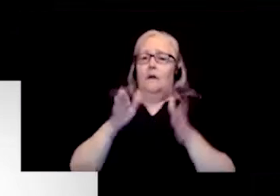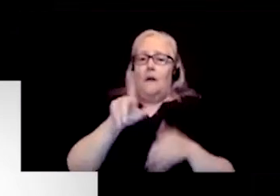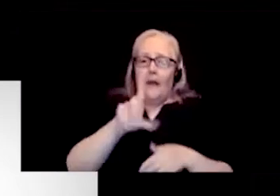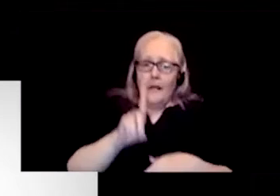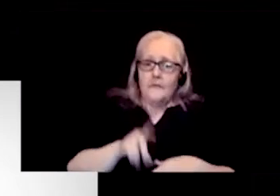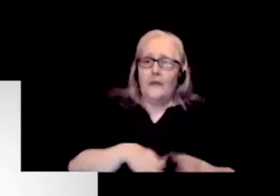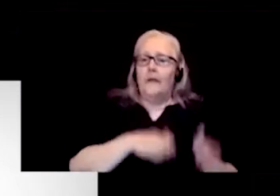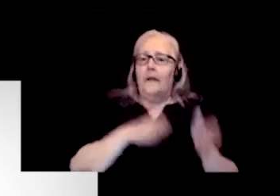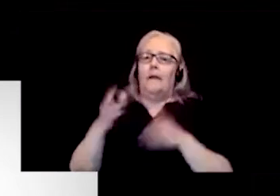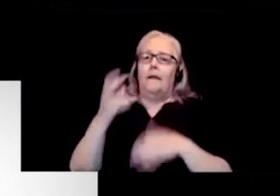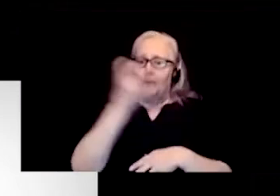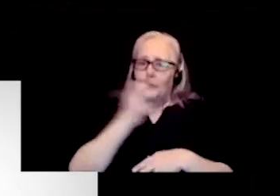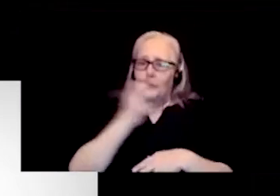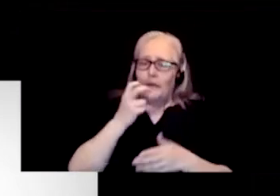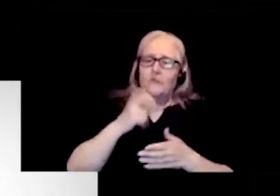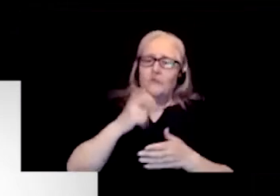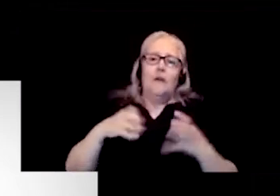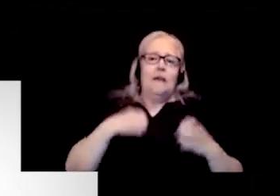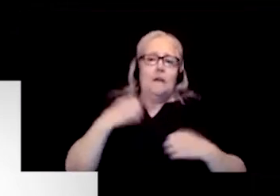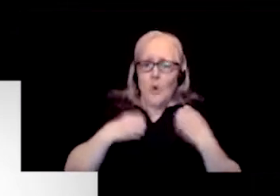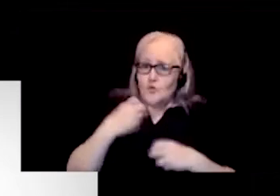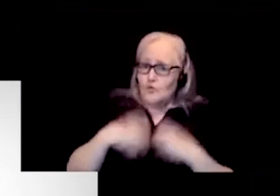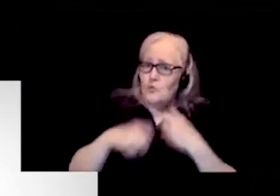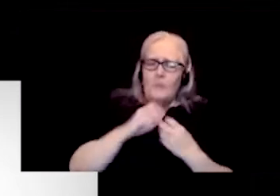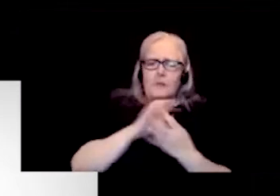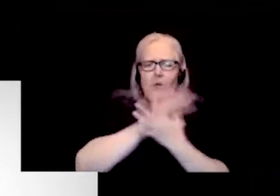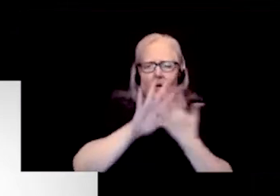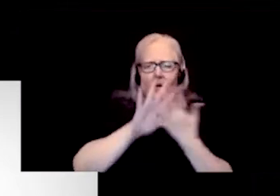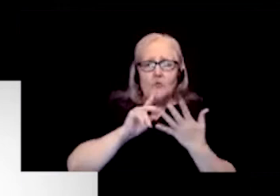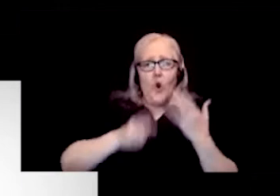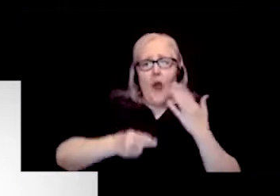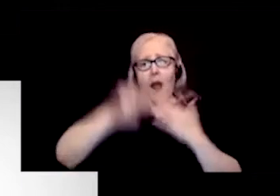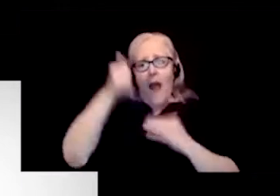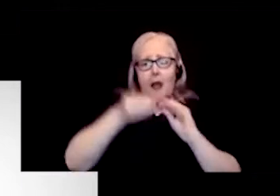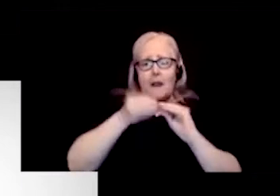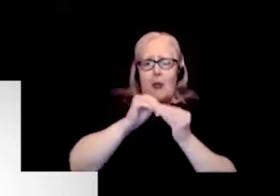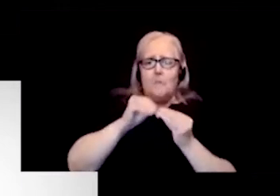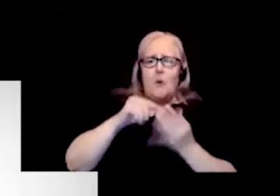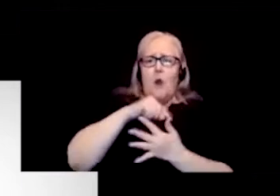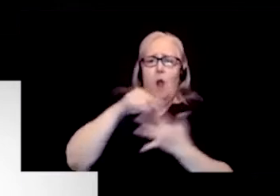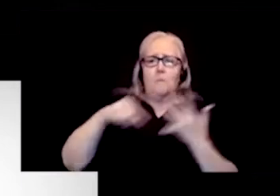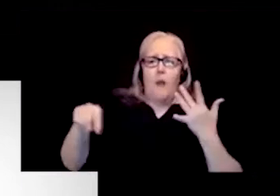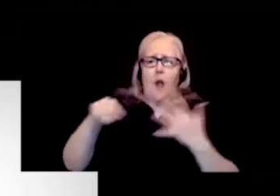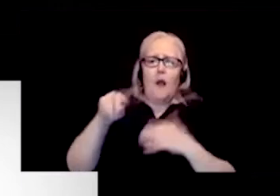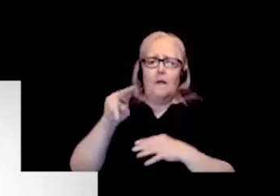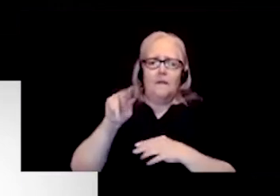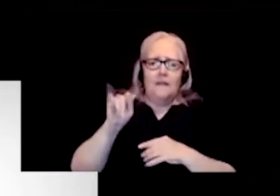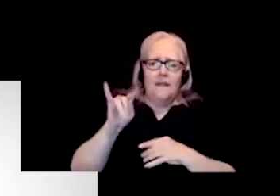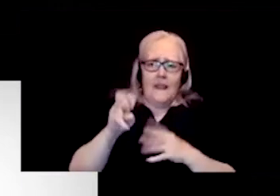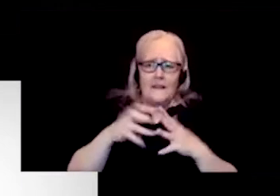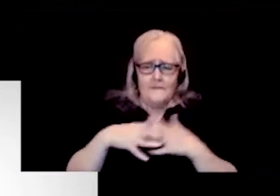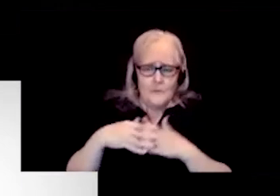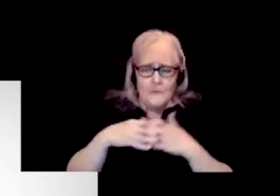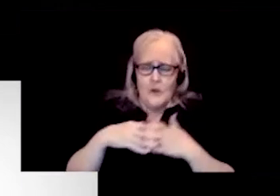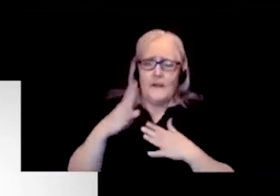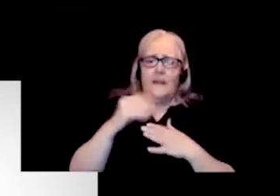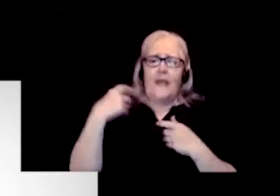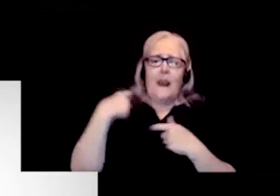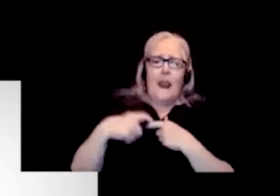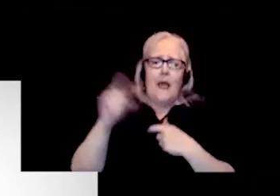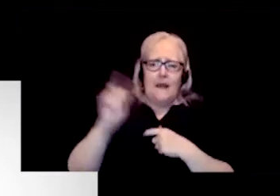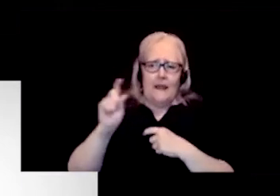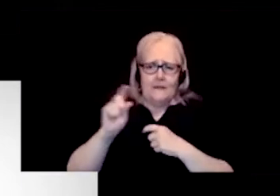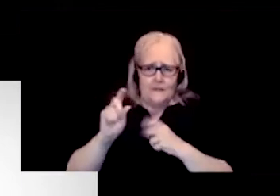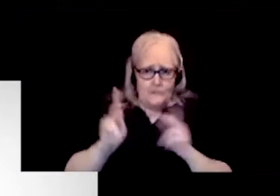behavior, and emotional problems are higher among Native American, African American, and Latinx individuals. We know that if you have a